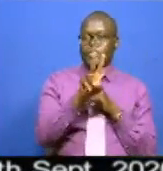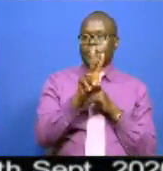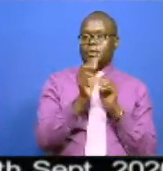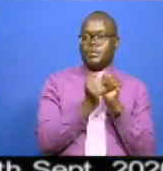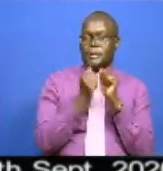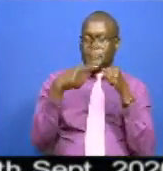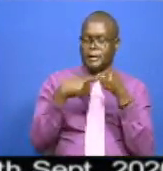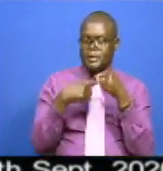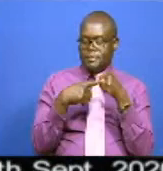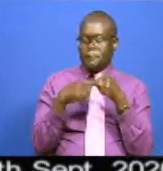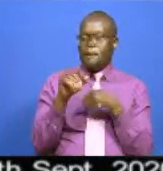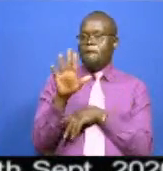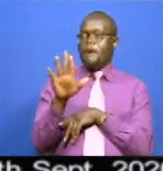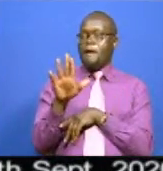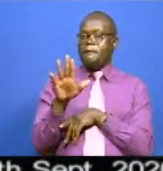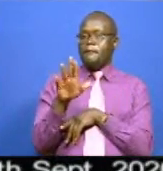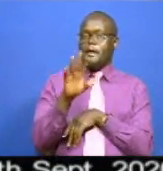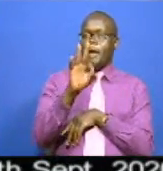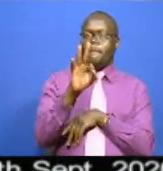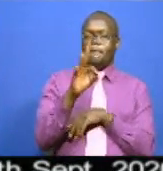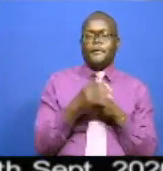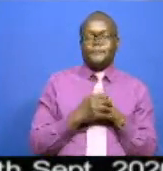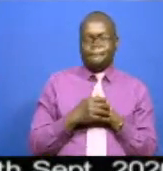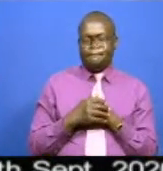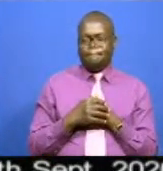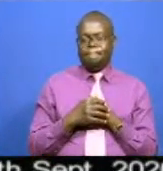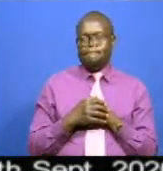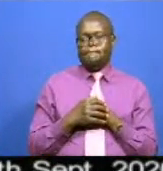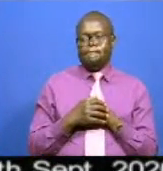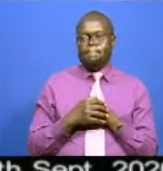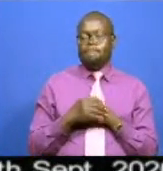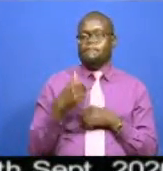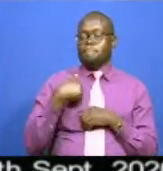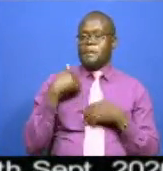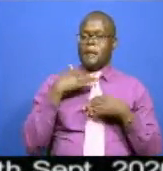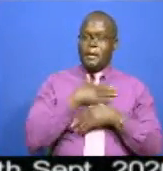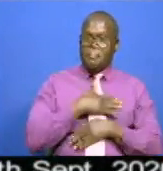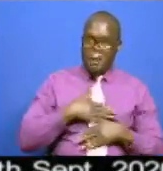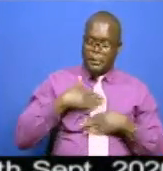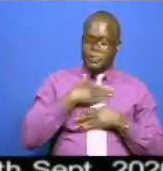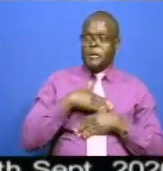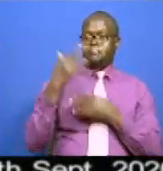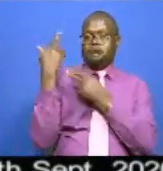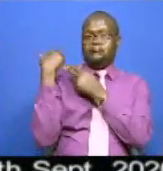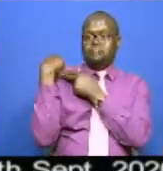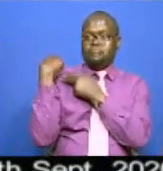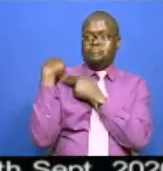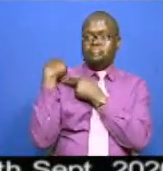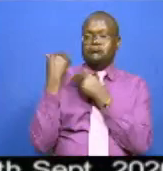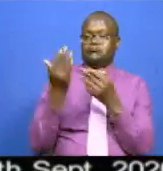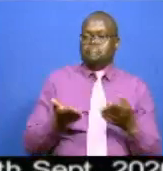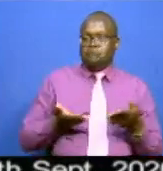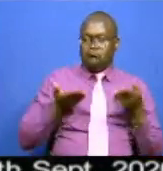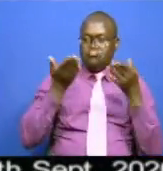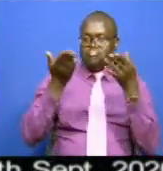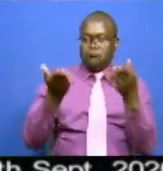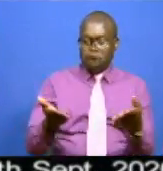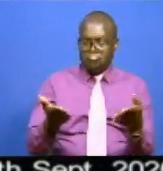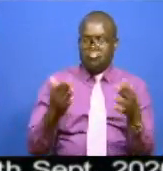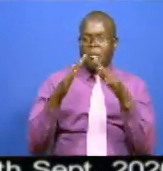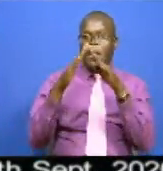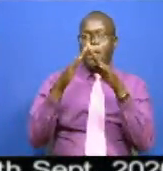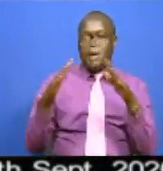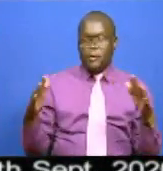216 sub 5 and F, it is my pleasure and duty to present to the